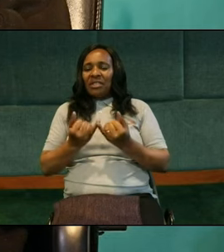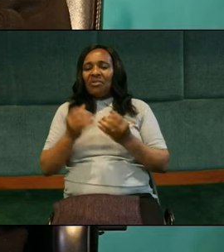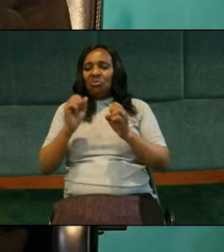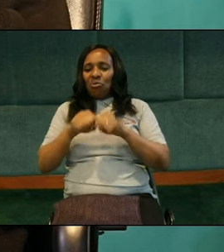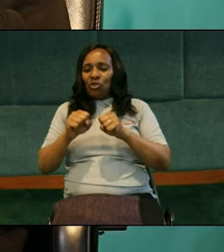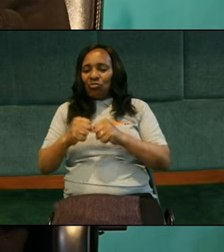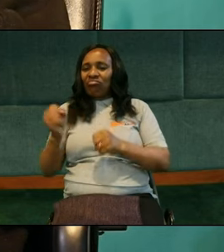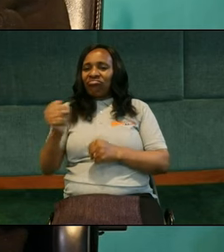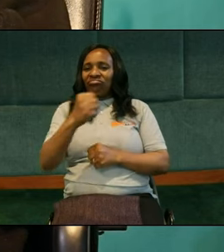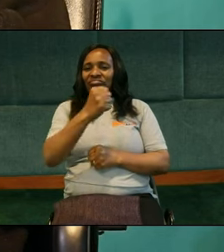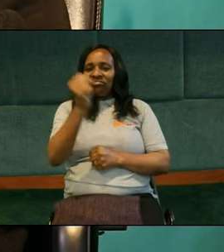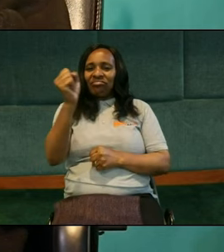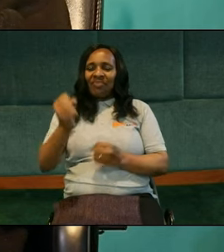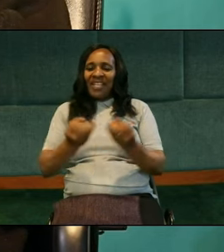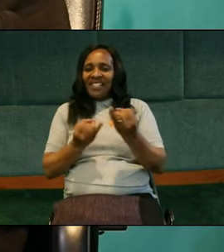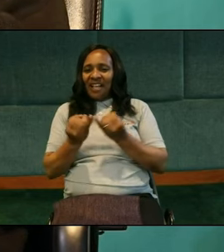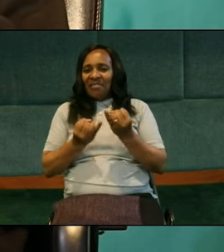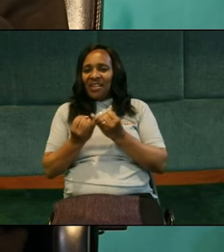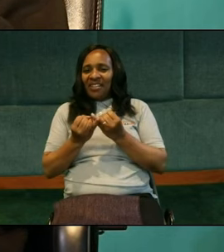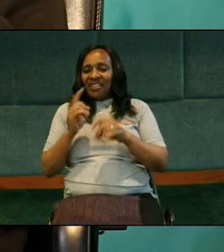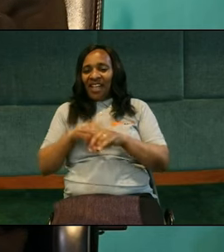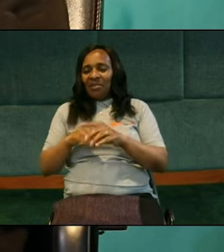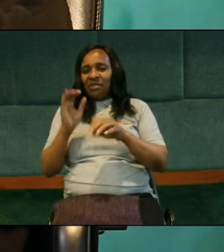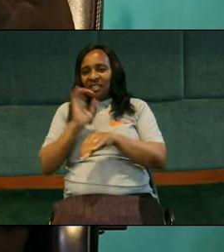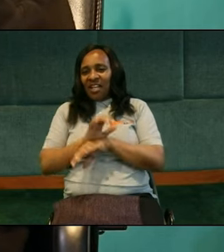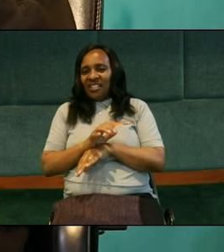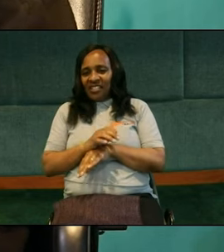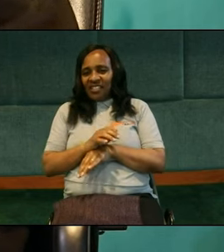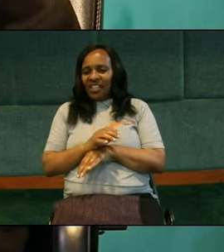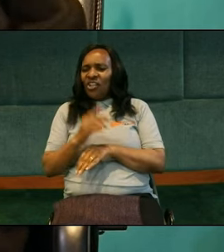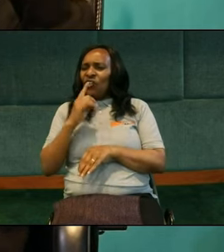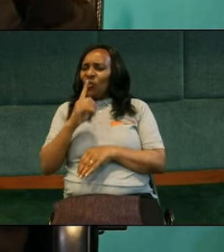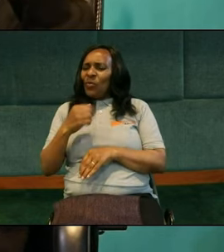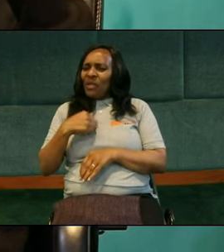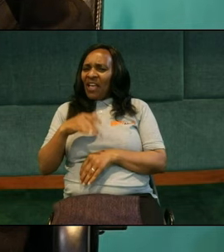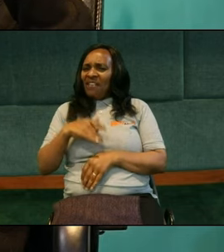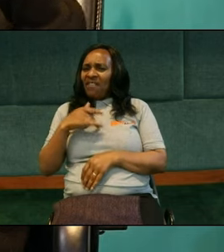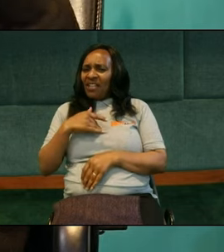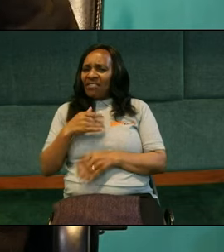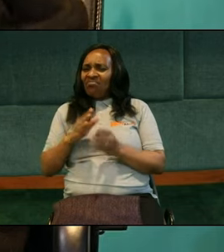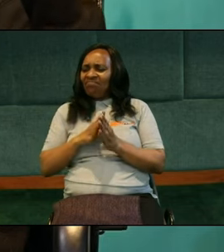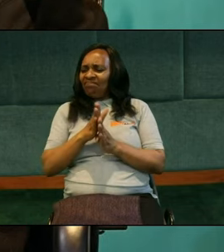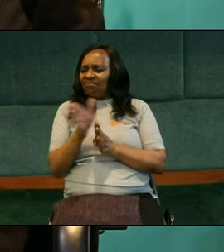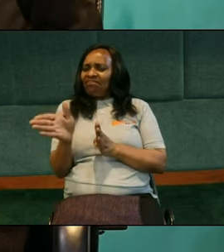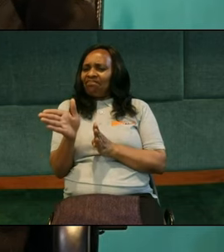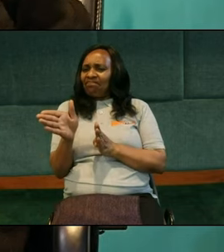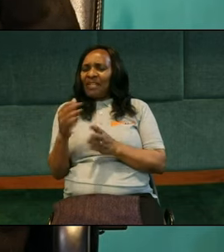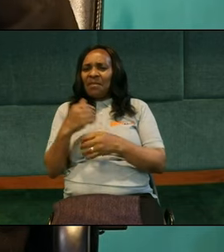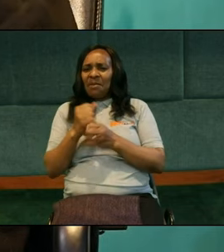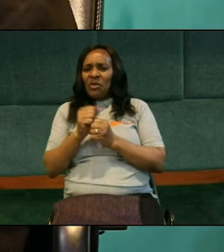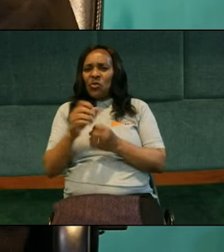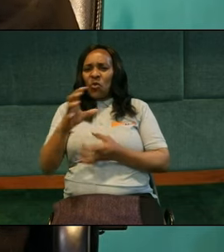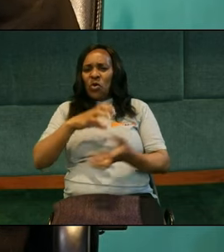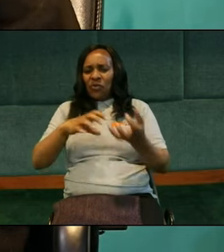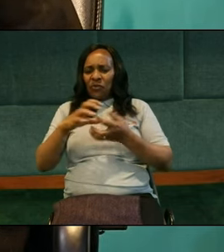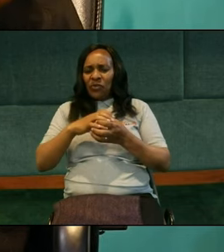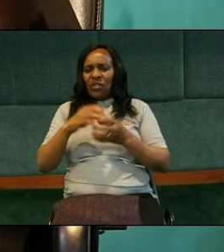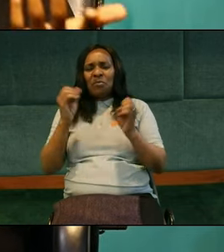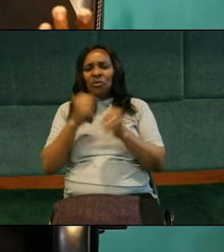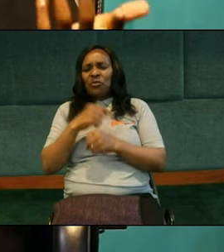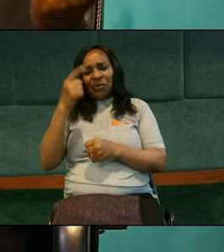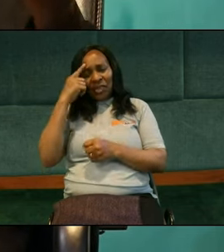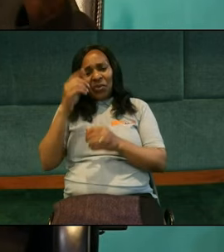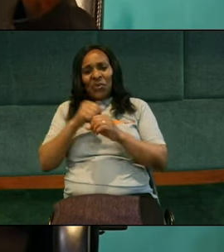on Sabbath while you should be in church. So I feel like they lead you astray. They make you dizzy. Now you can't really